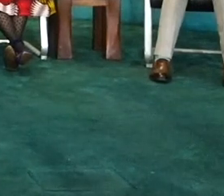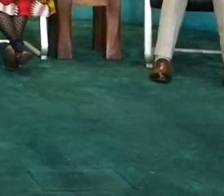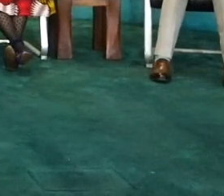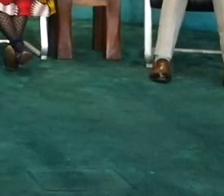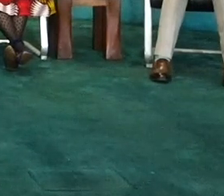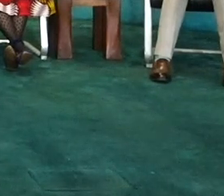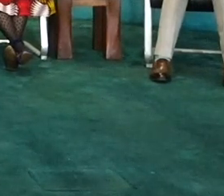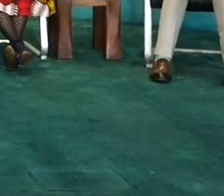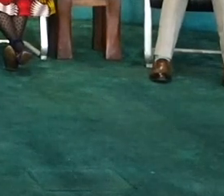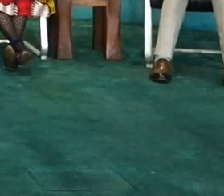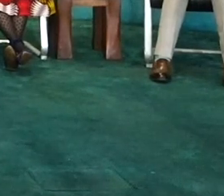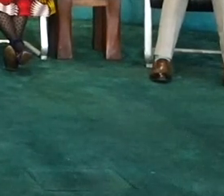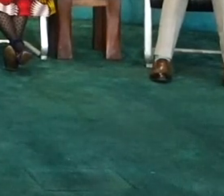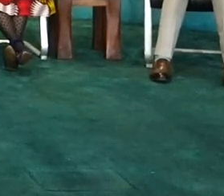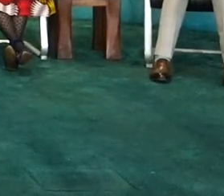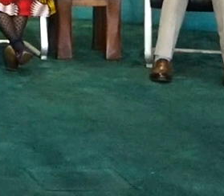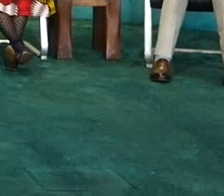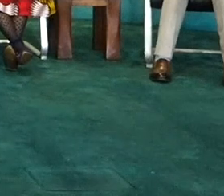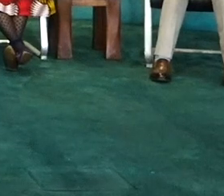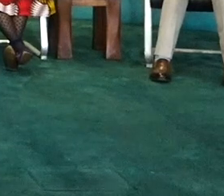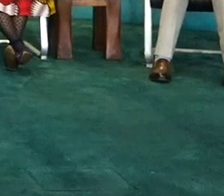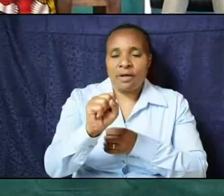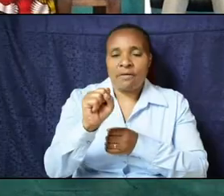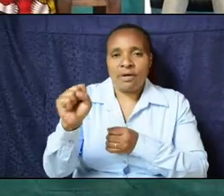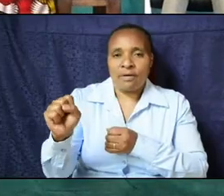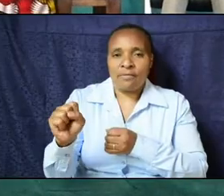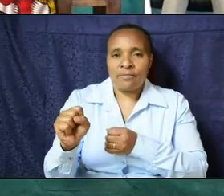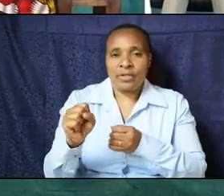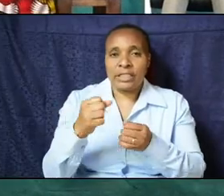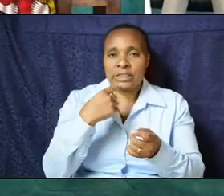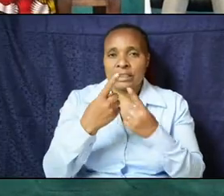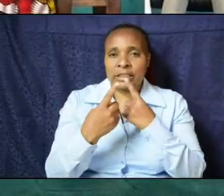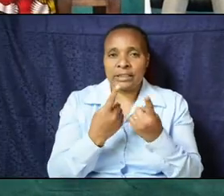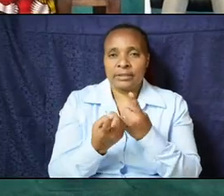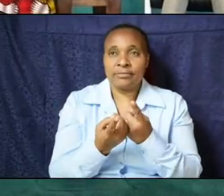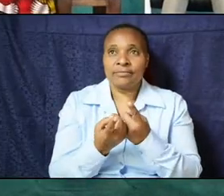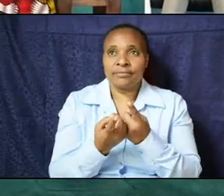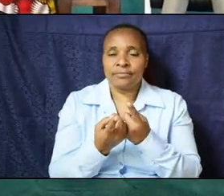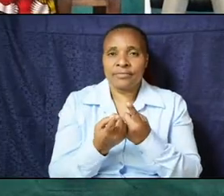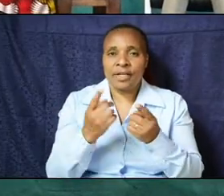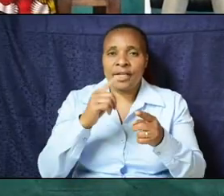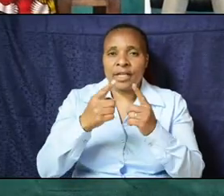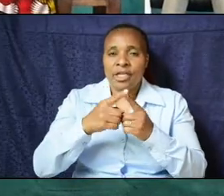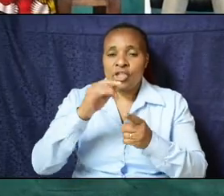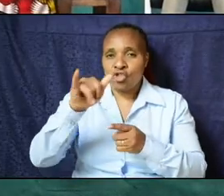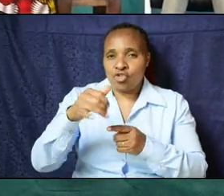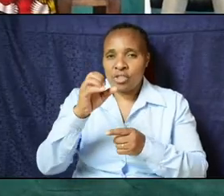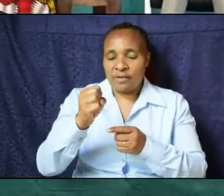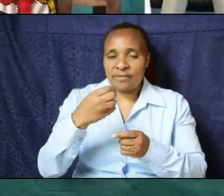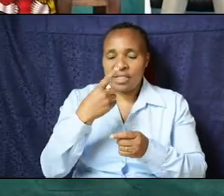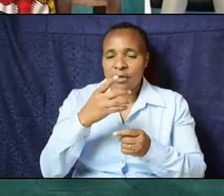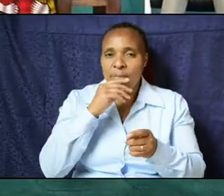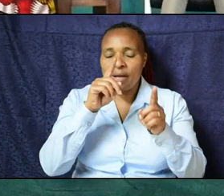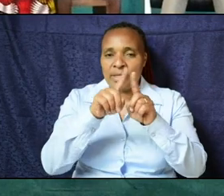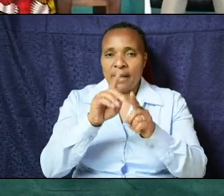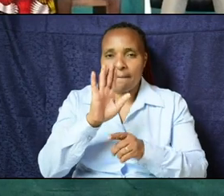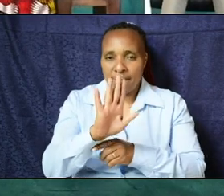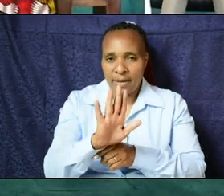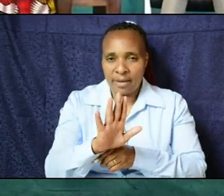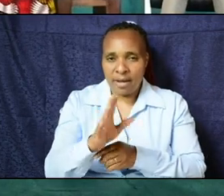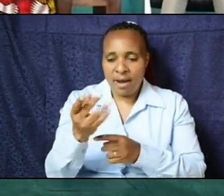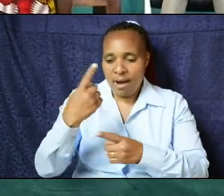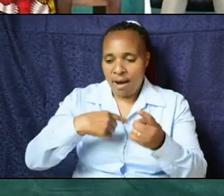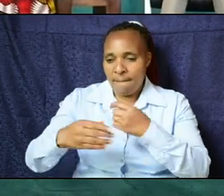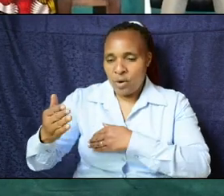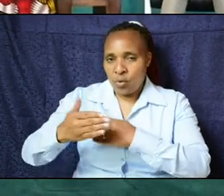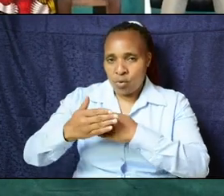Genesis chapter 45, verse 4 and 5. And it says, "Then Joseph said to his brothers, 'Come close to